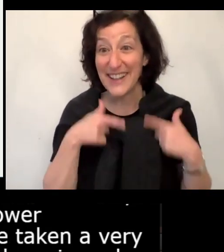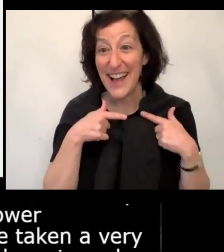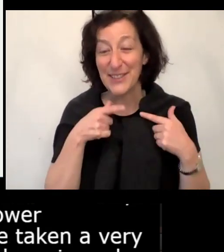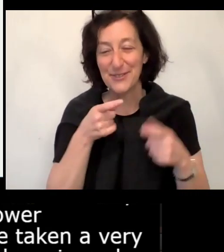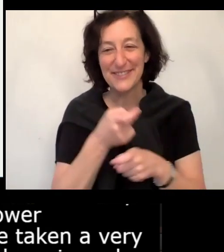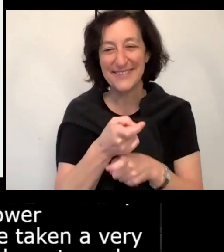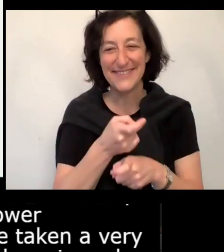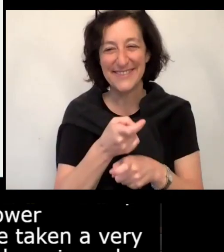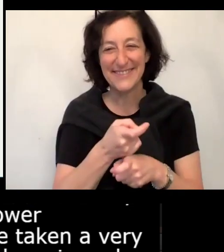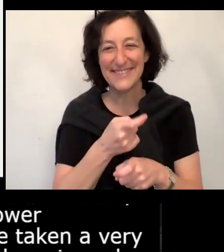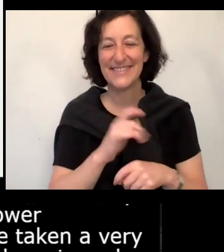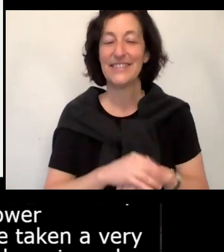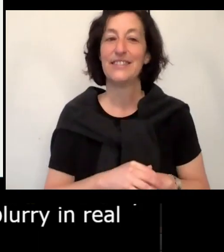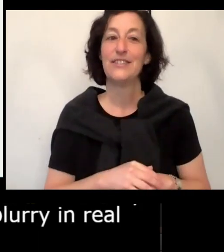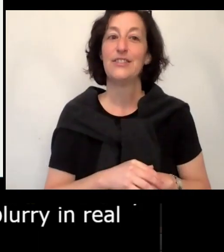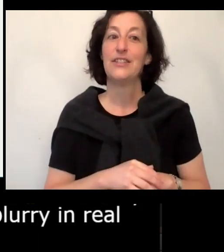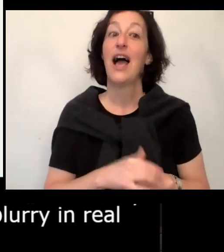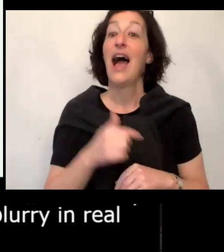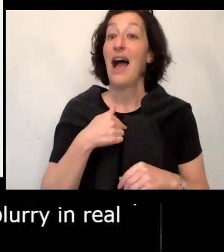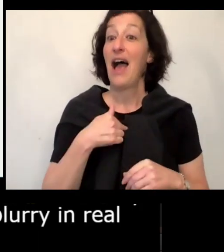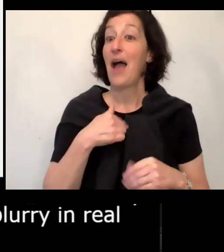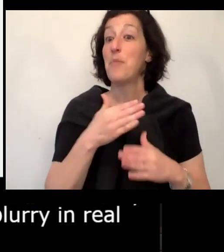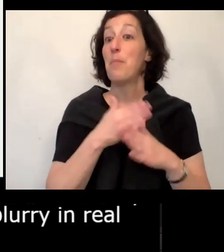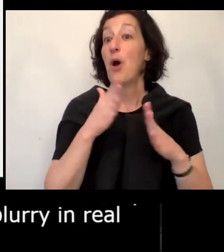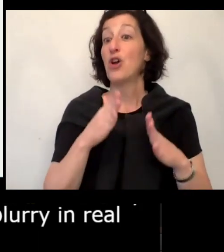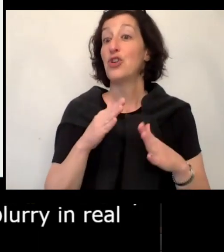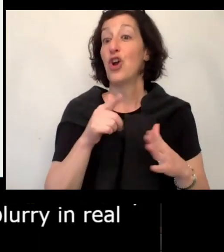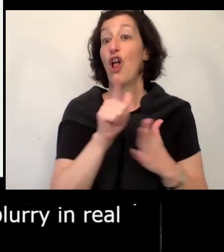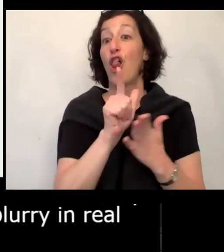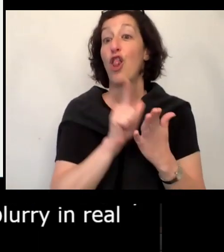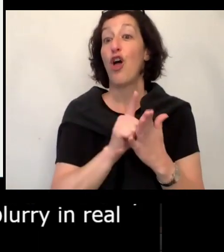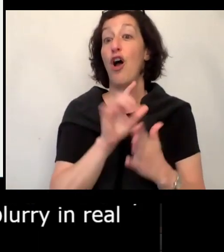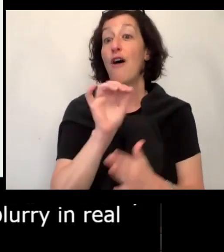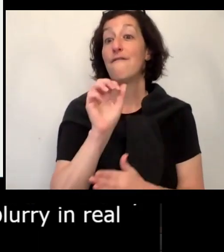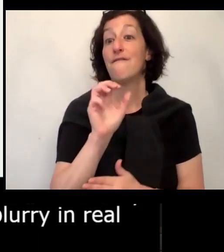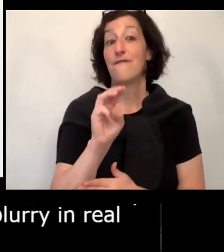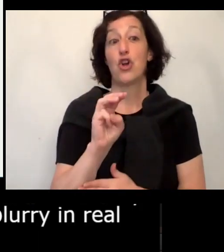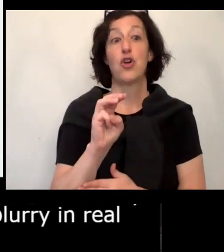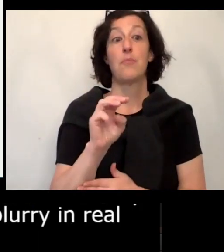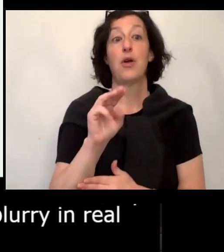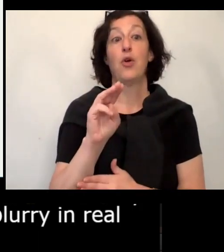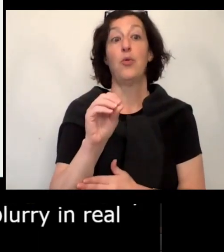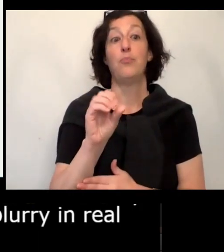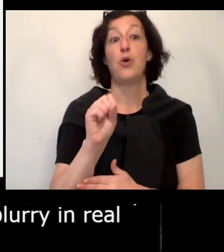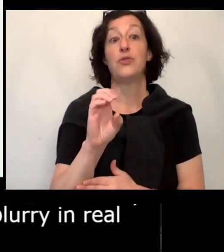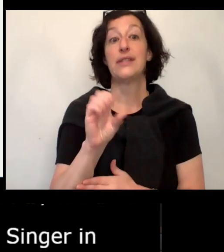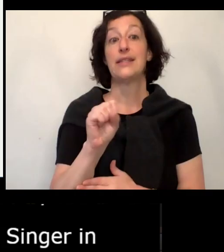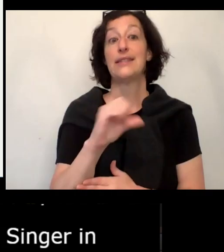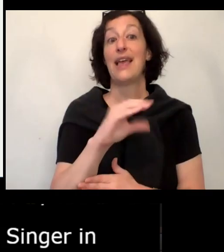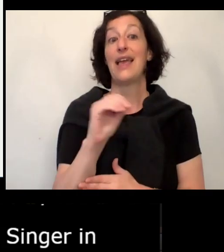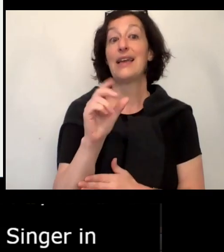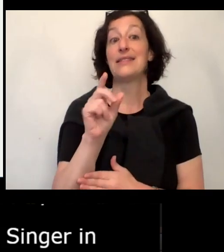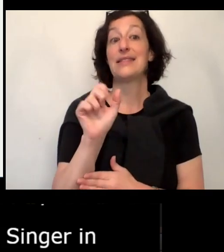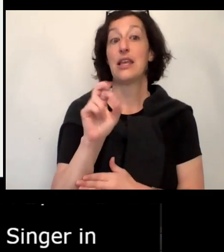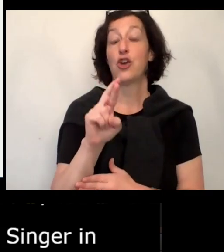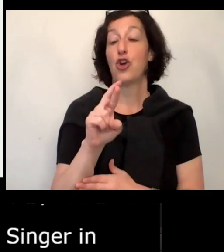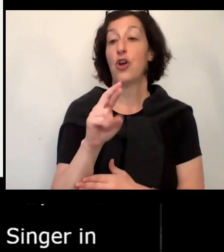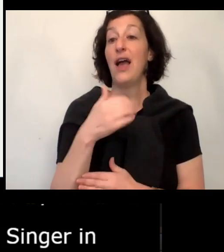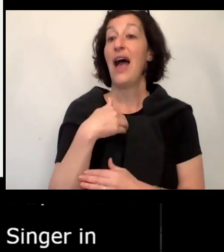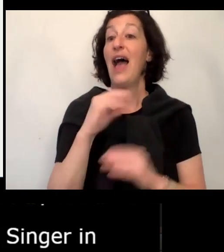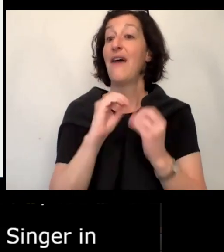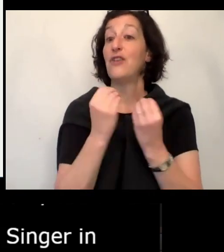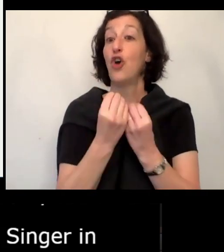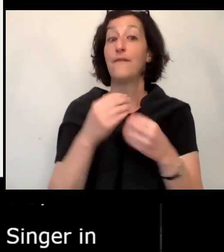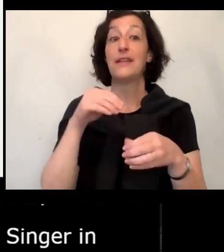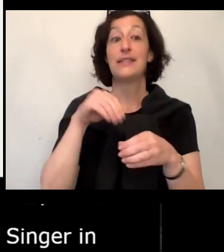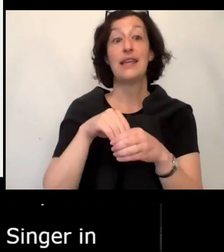In real life, I'm a partner in a law firm, Moses and Singer, in New York, with an office in the Chrysler Building, our only